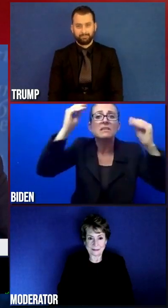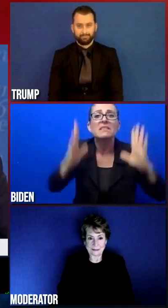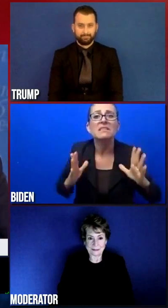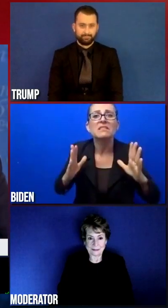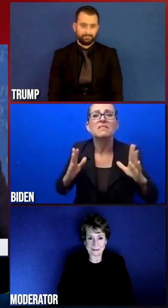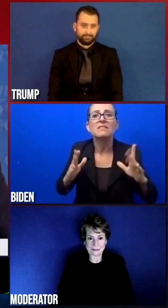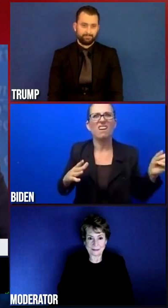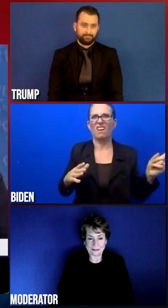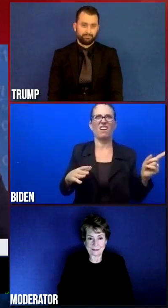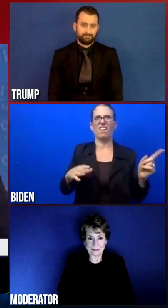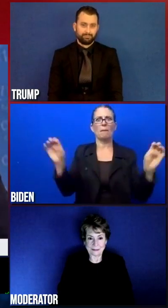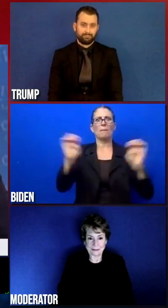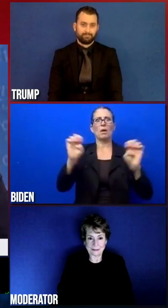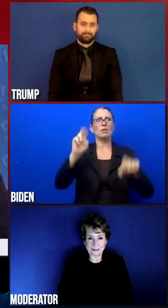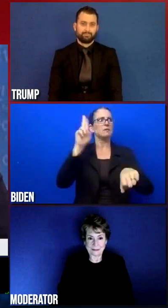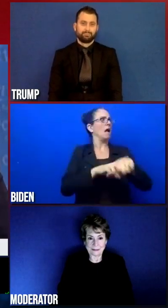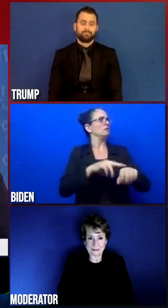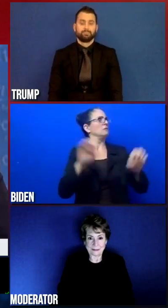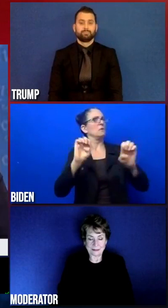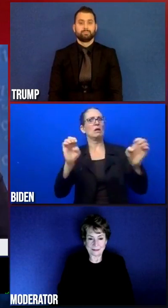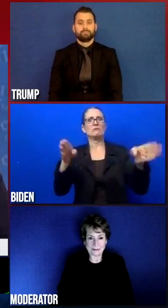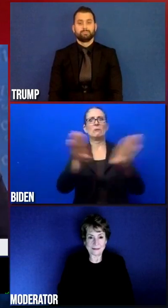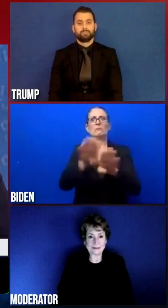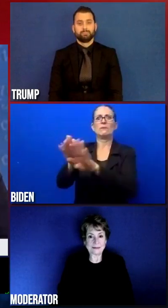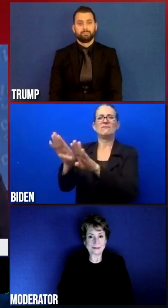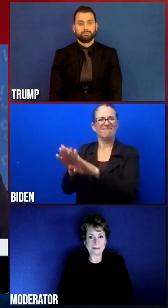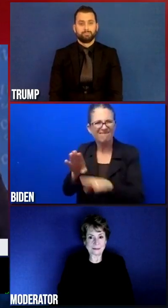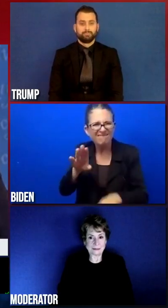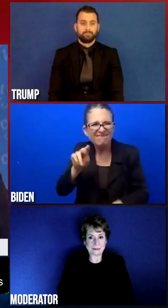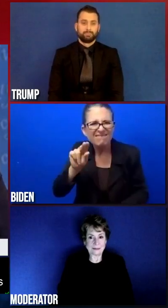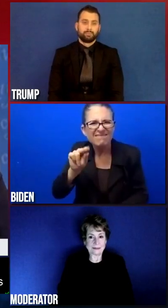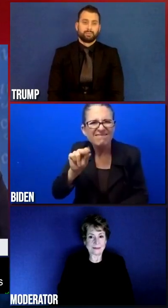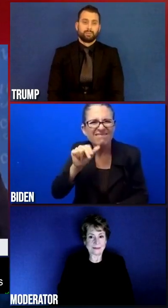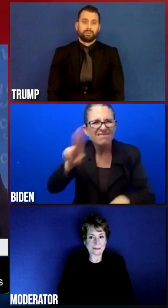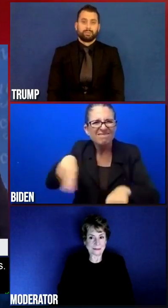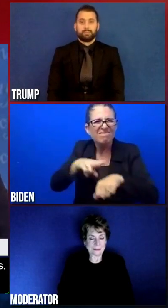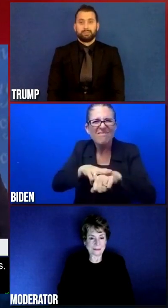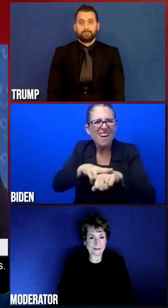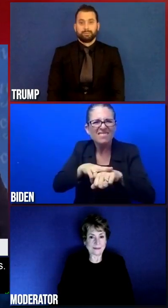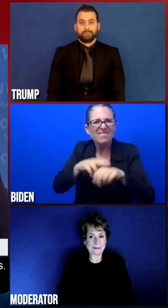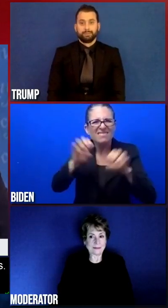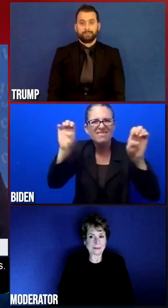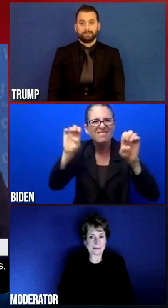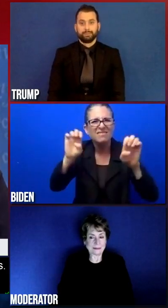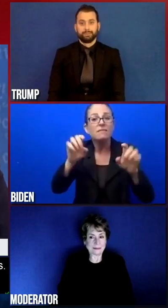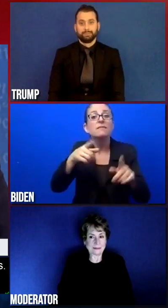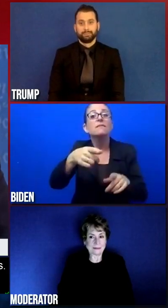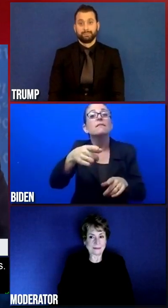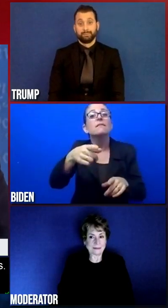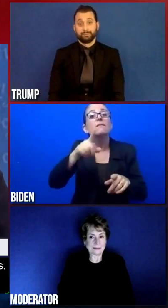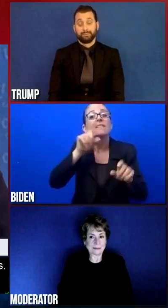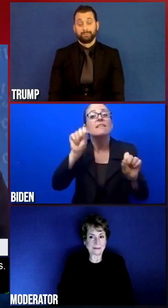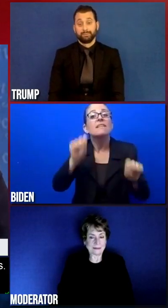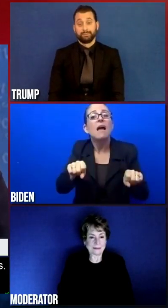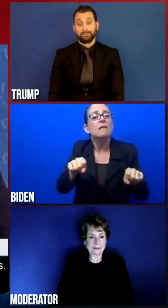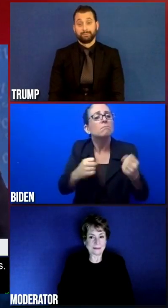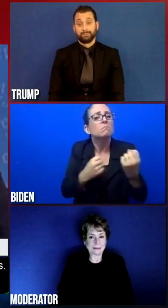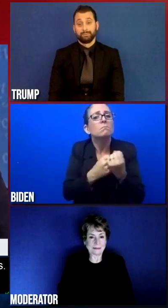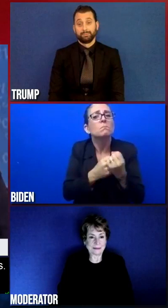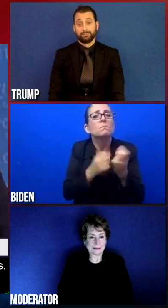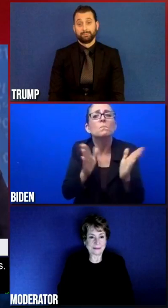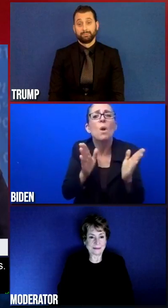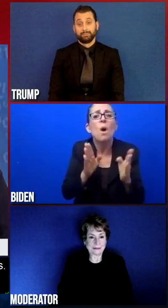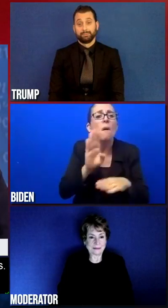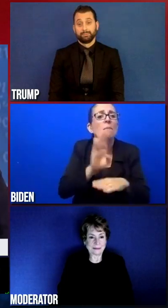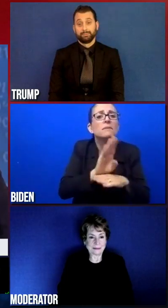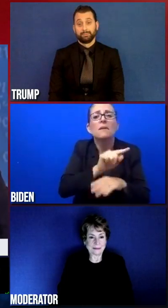done nothing to help small businesses. Nothing. They're closing. 1 in 6 is now gone. He ought to get on the